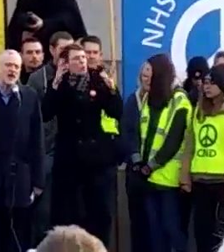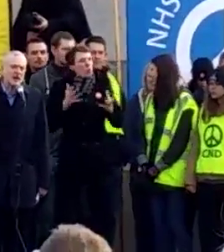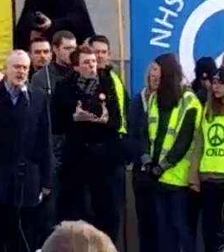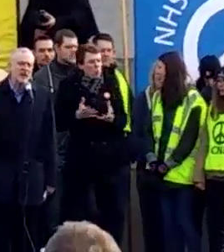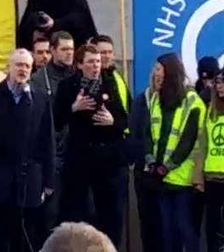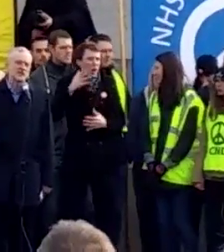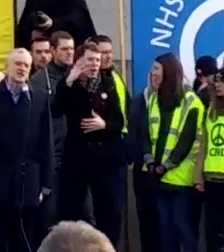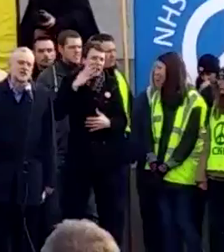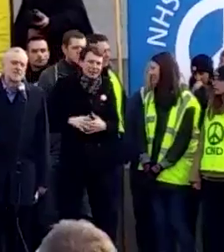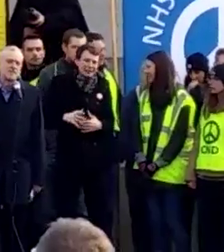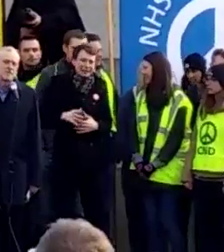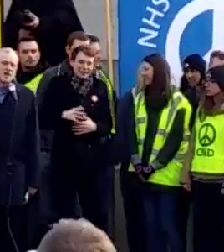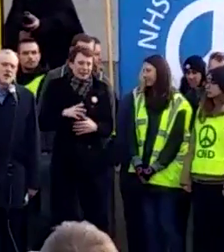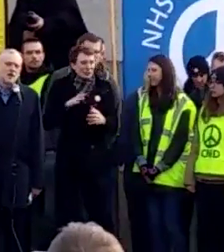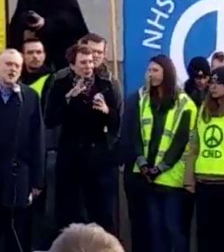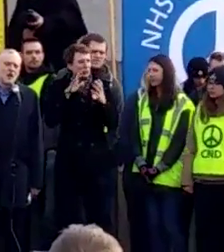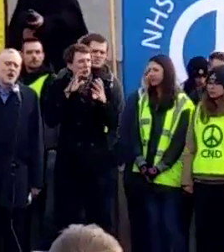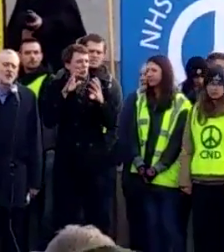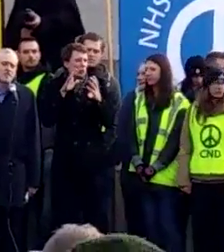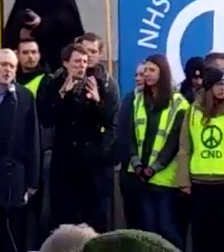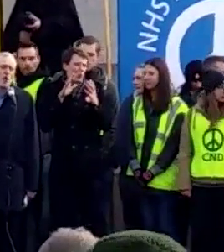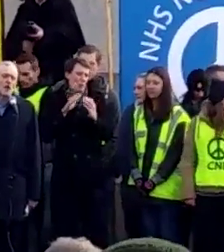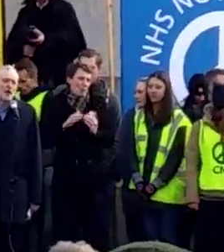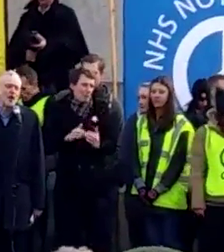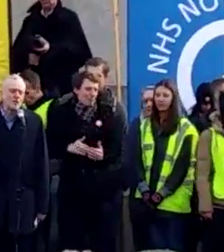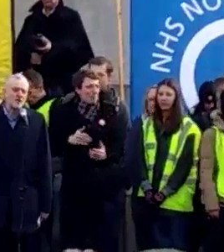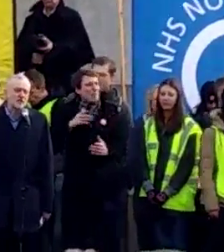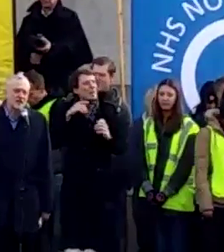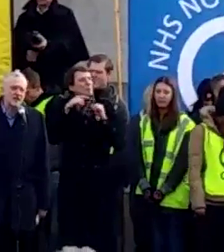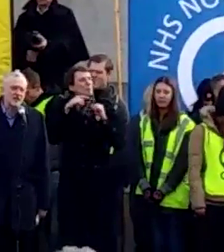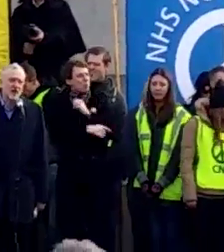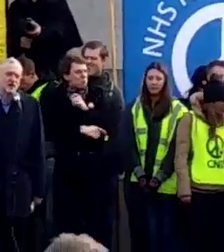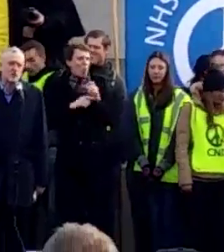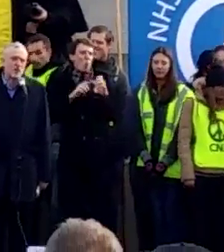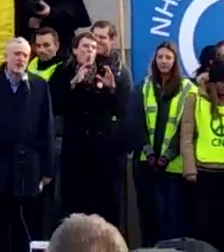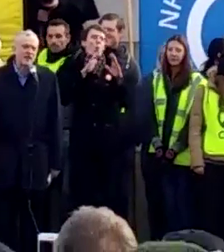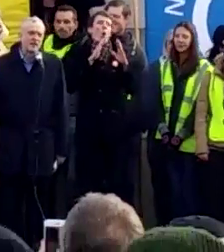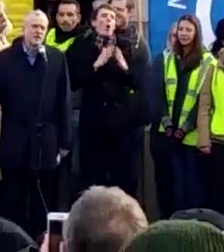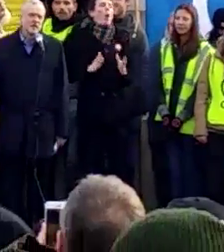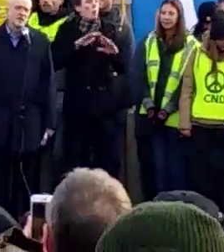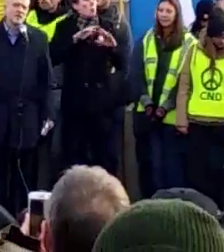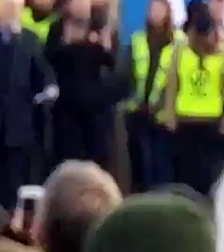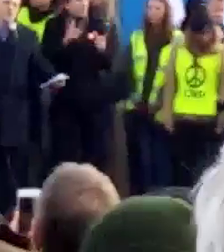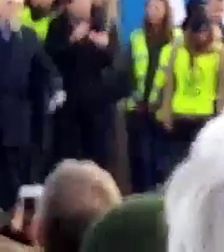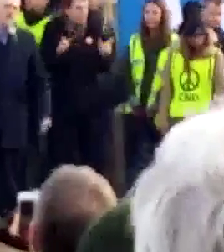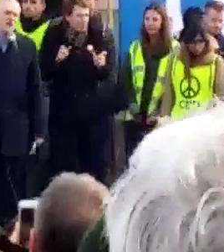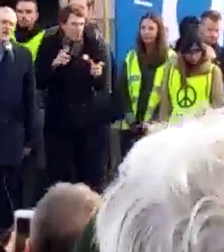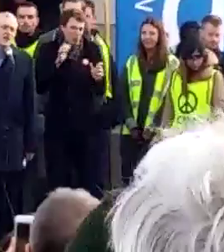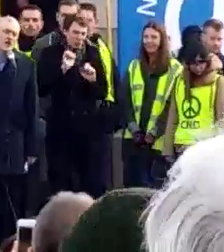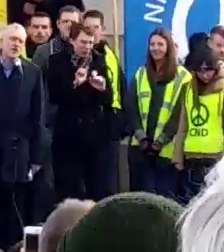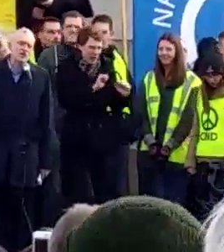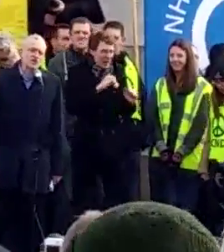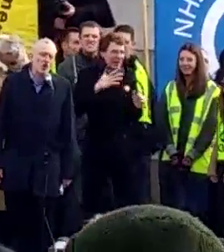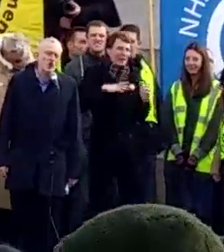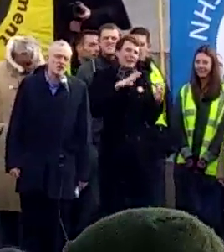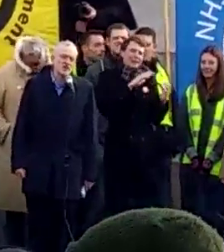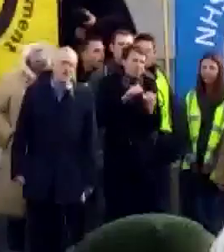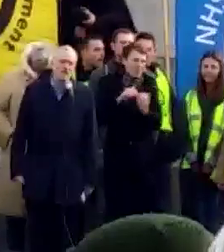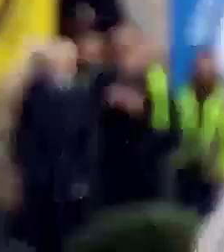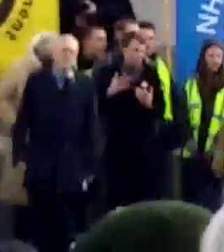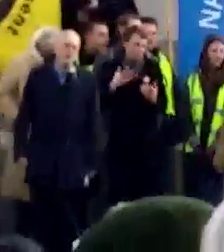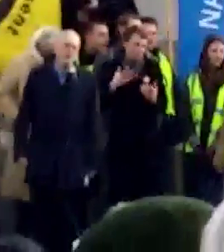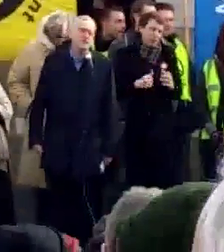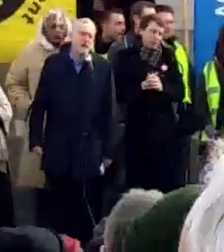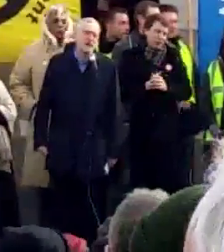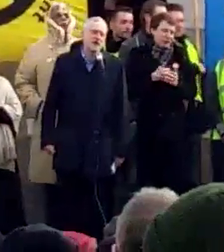the crying needs of the poor and homeless in this country. Those that are going short